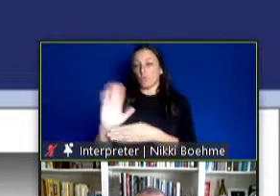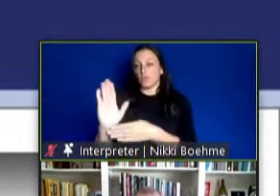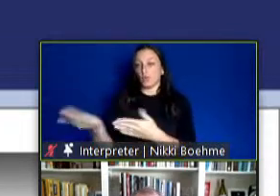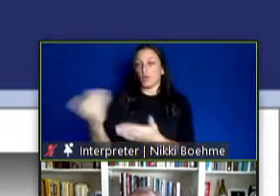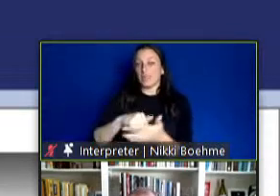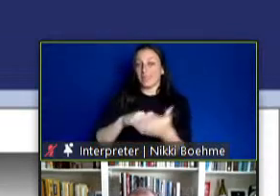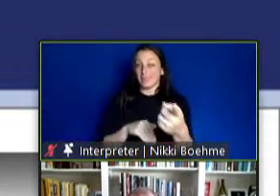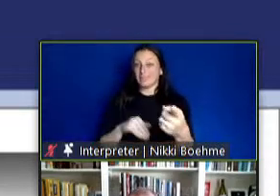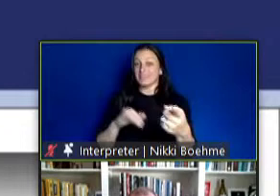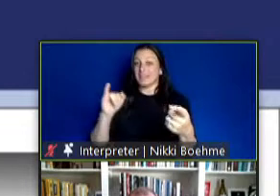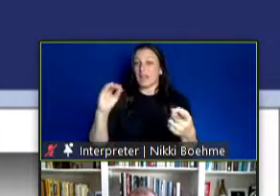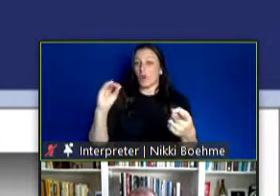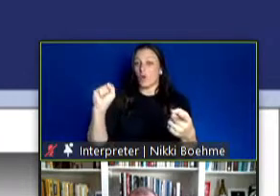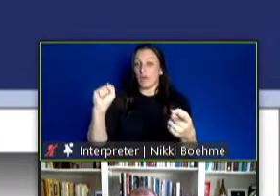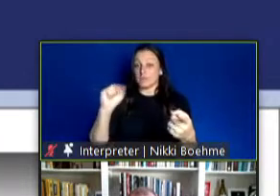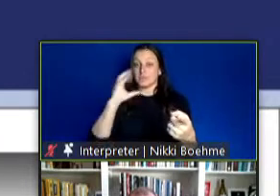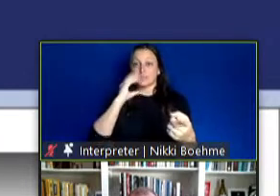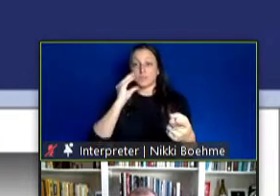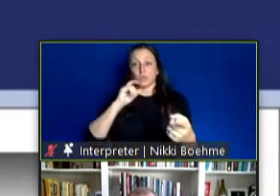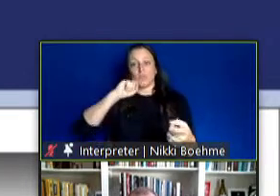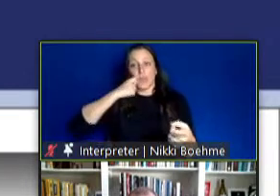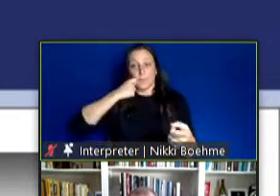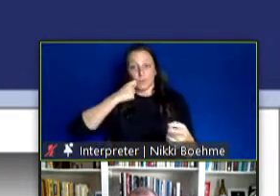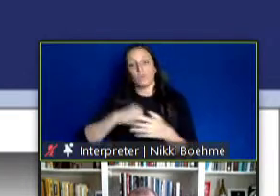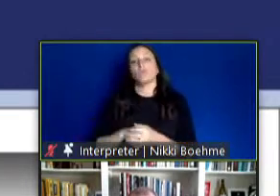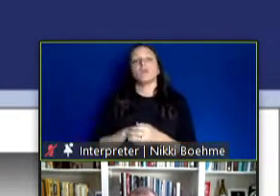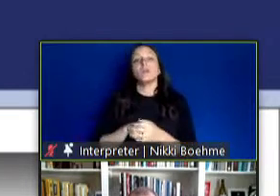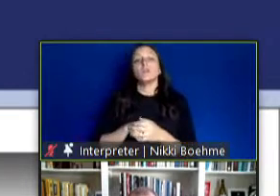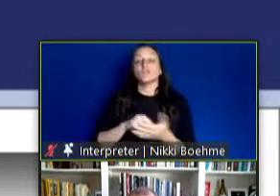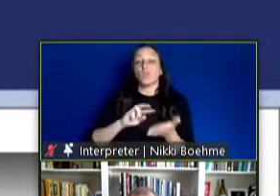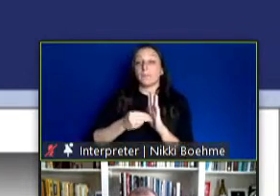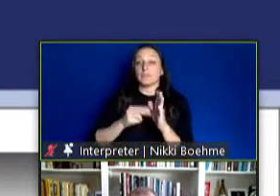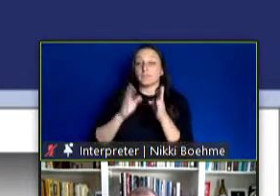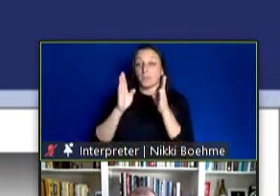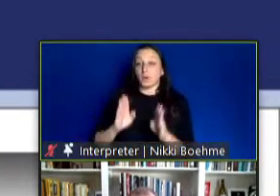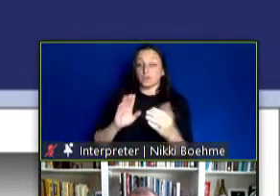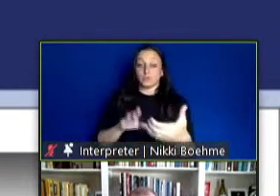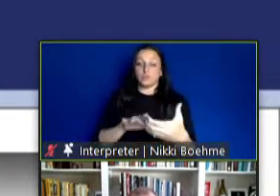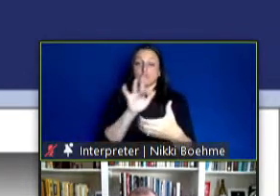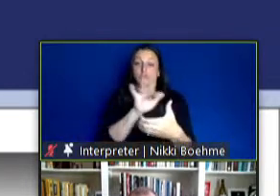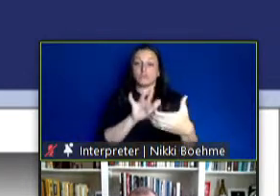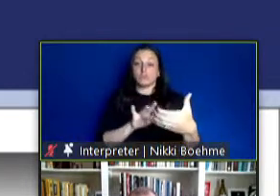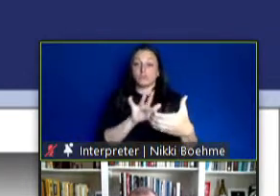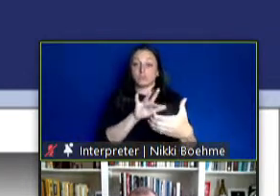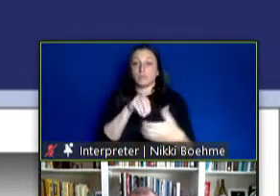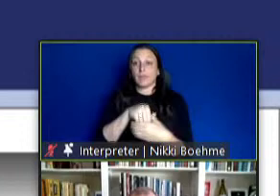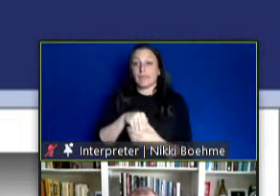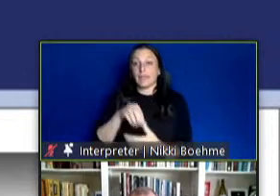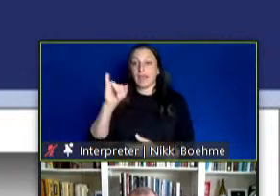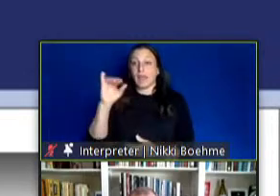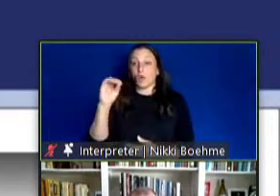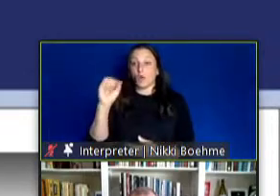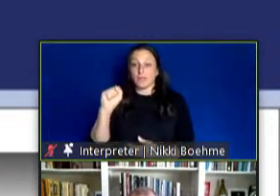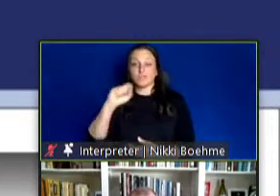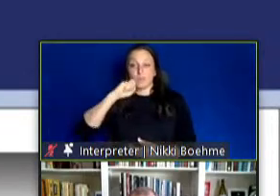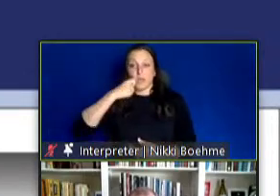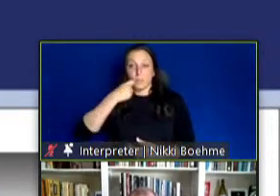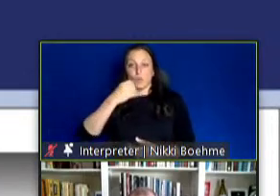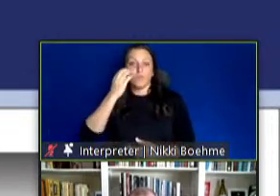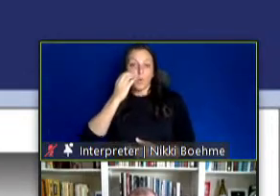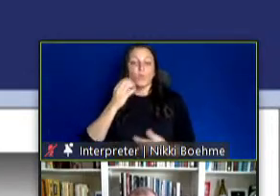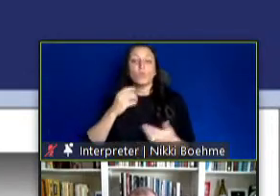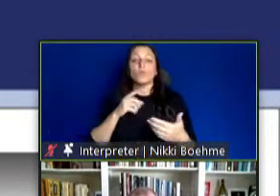iOS experience where the user goes into settings within their iOS device. That's where exposure